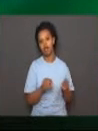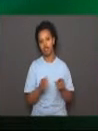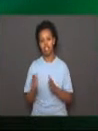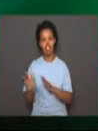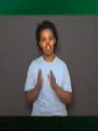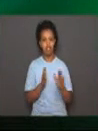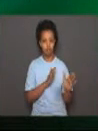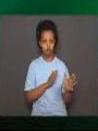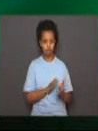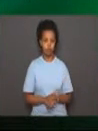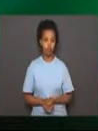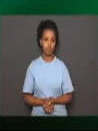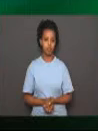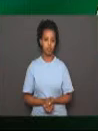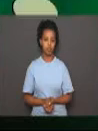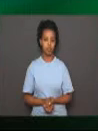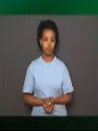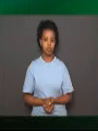Students, let's get ready.